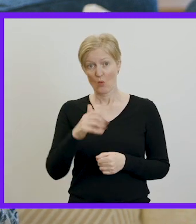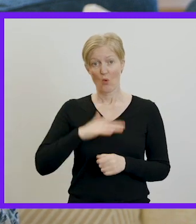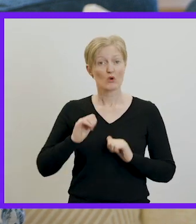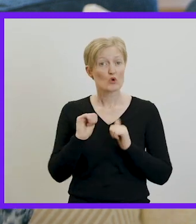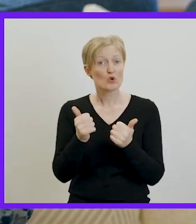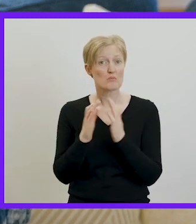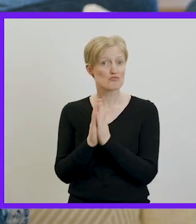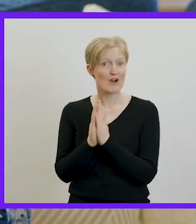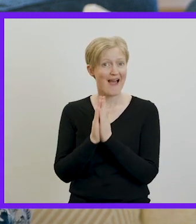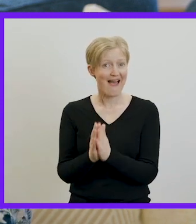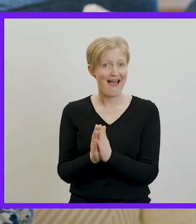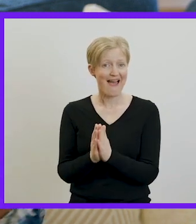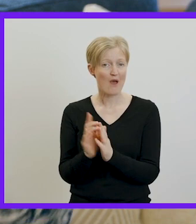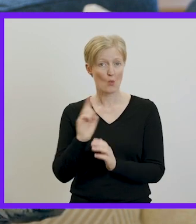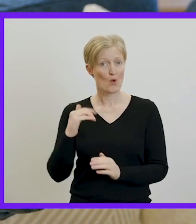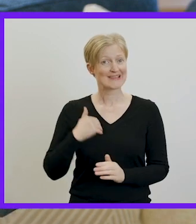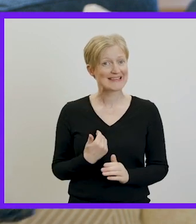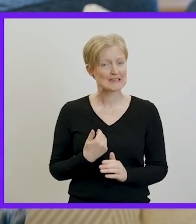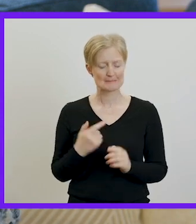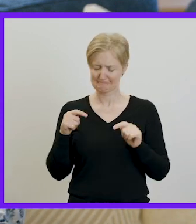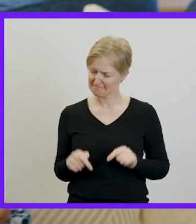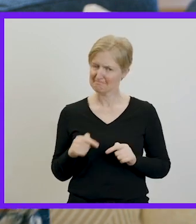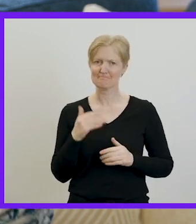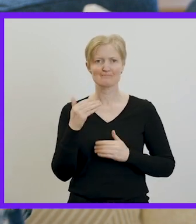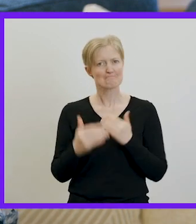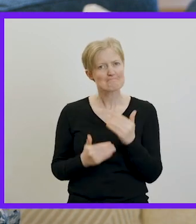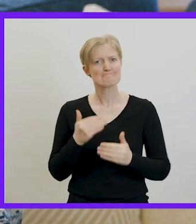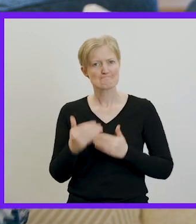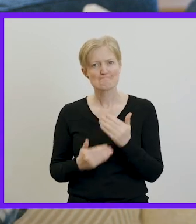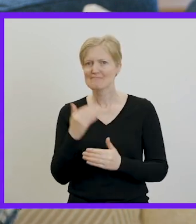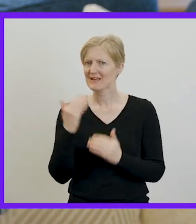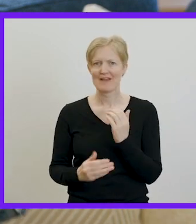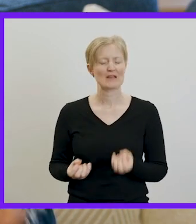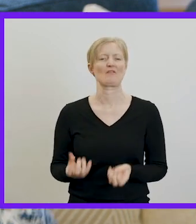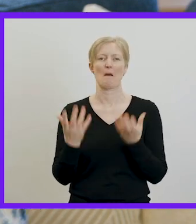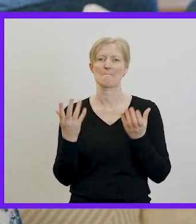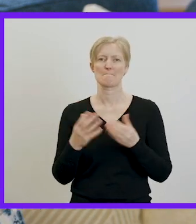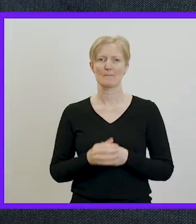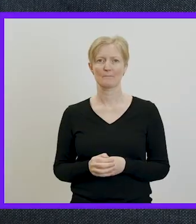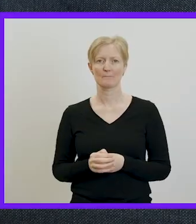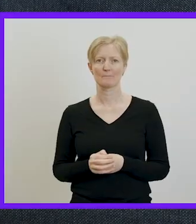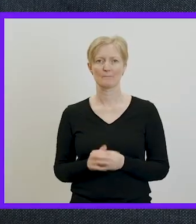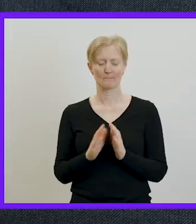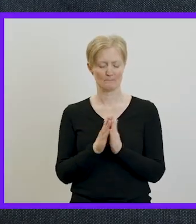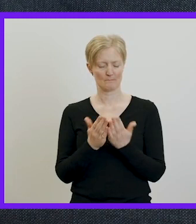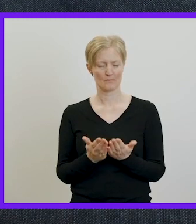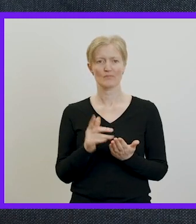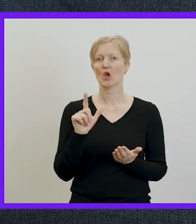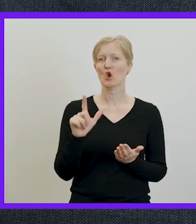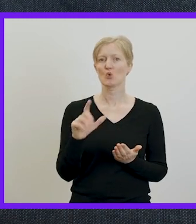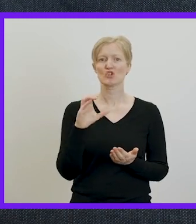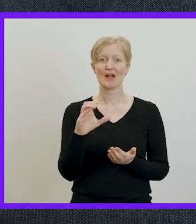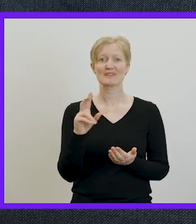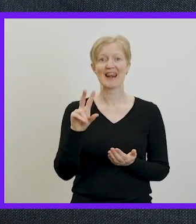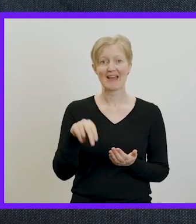effective prayer, this is the key. Be persistent, keep praying and don't give up. In Luke chapter